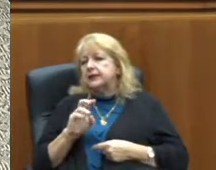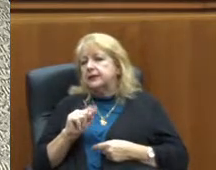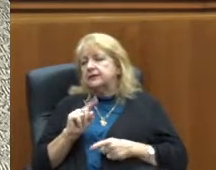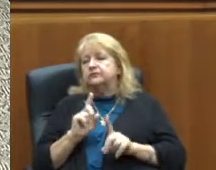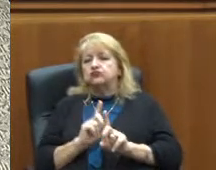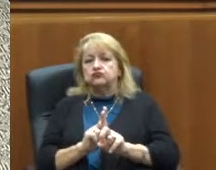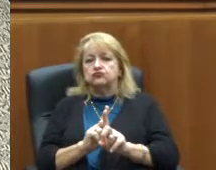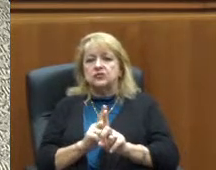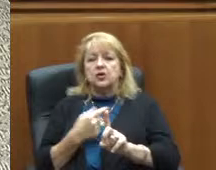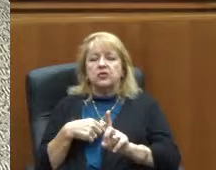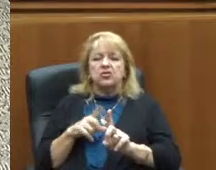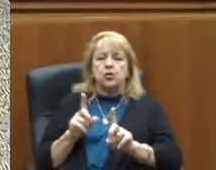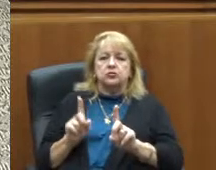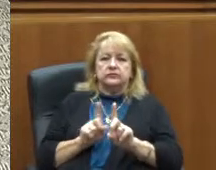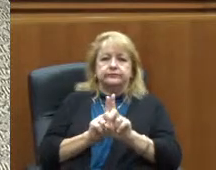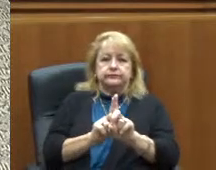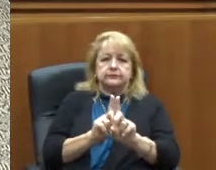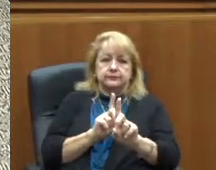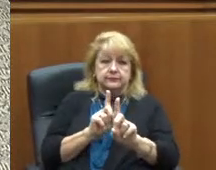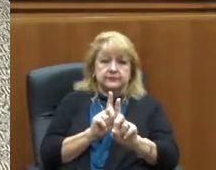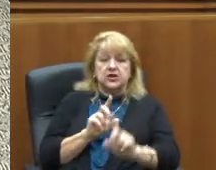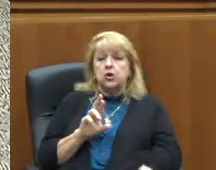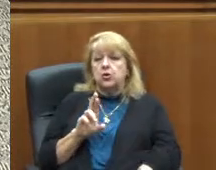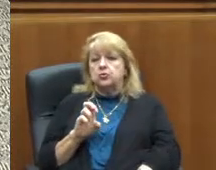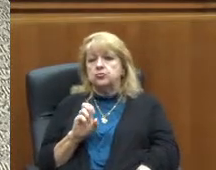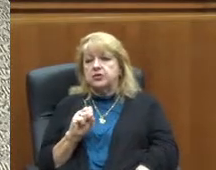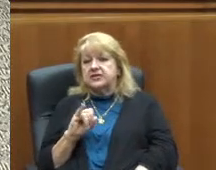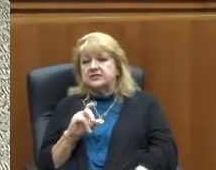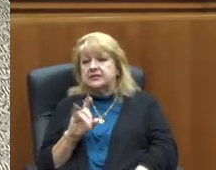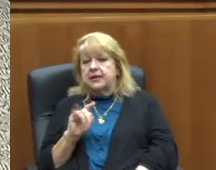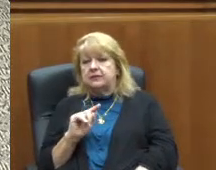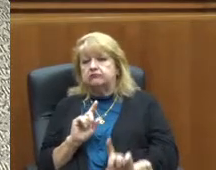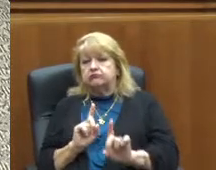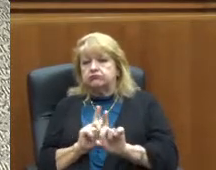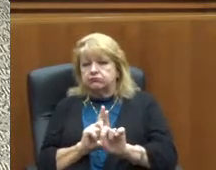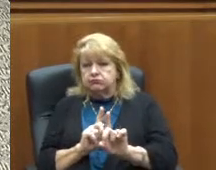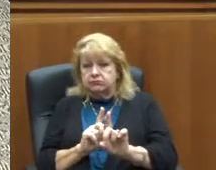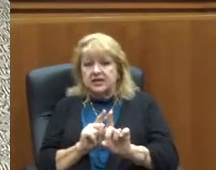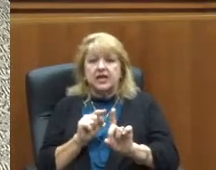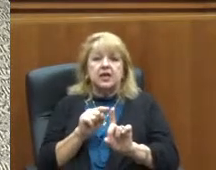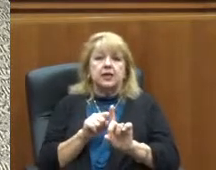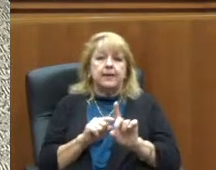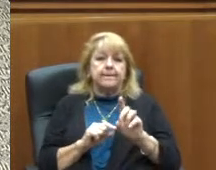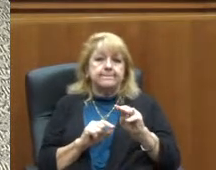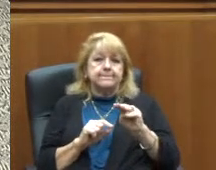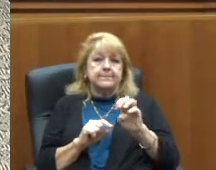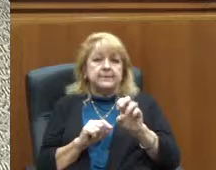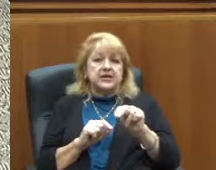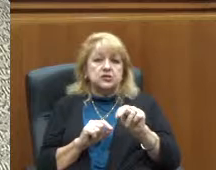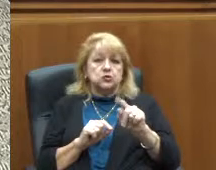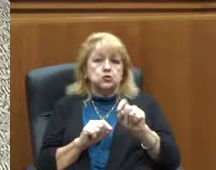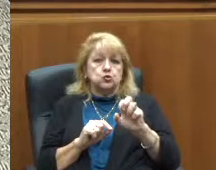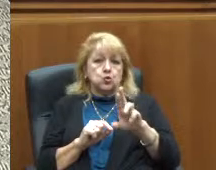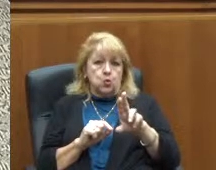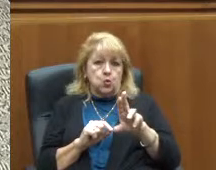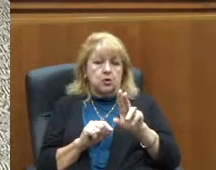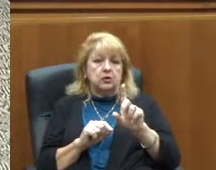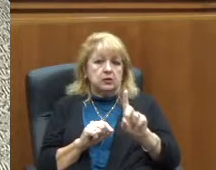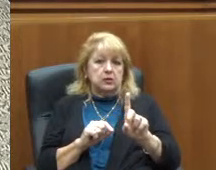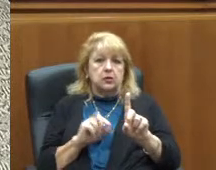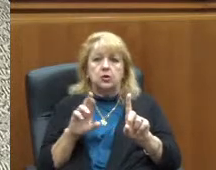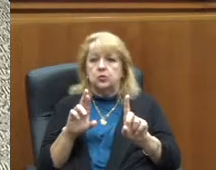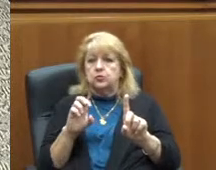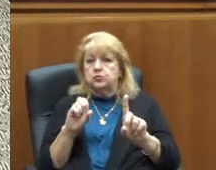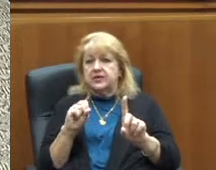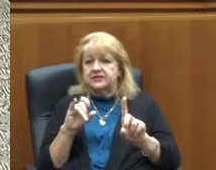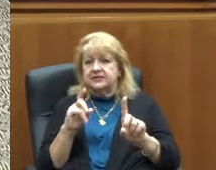30 residents that are with us that started with the mentors in 2020 and 2021 school year.